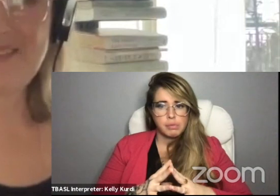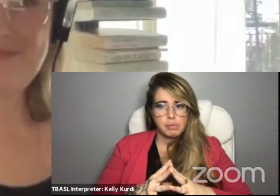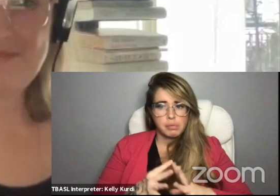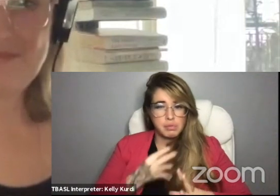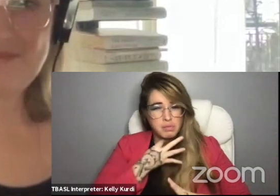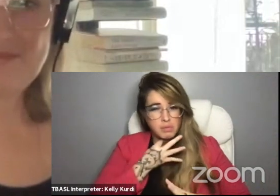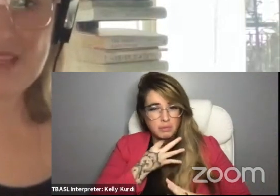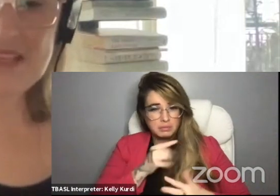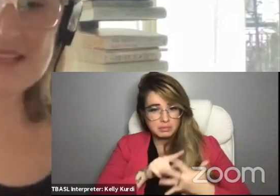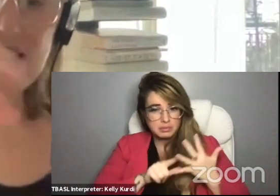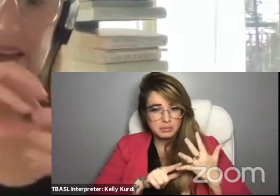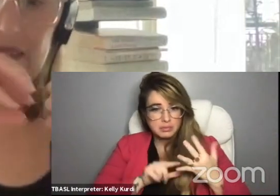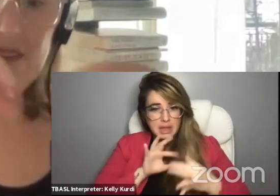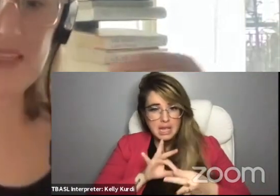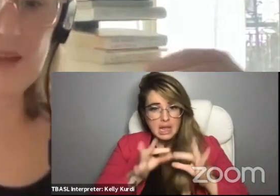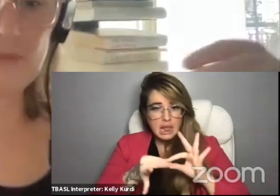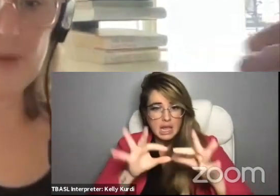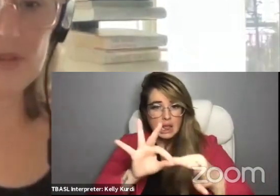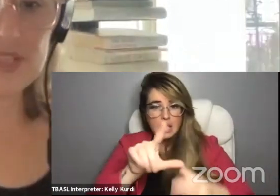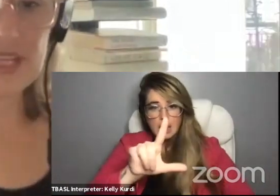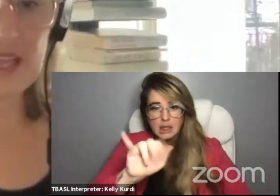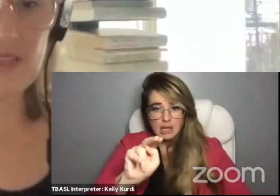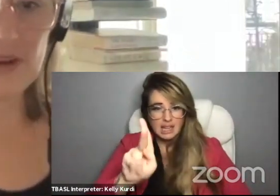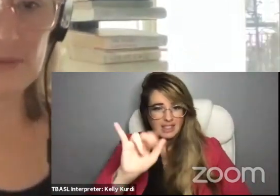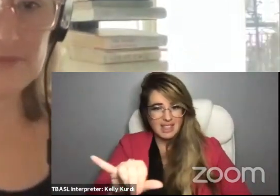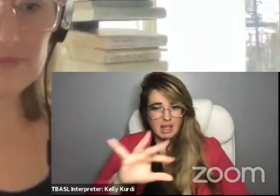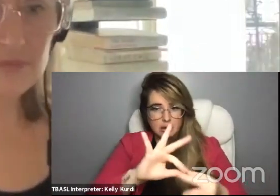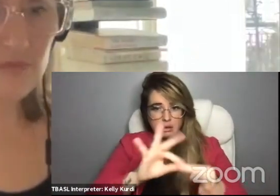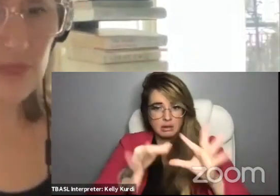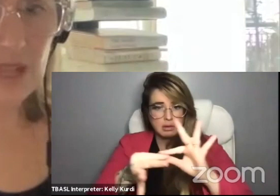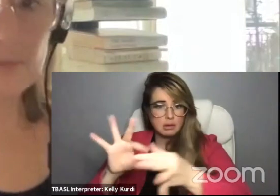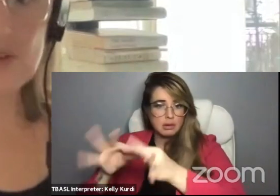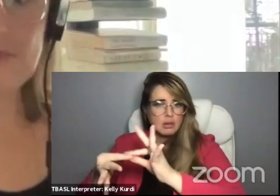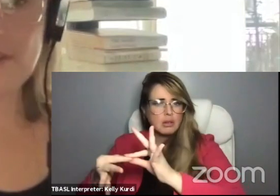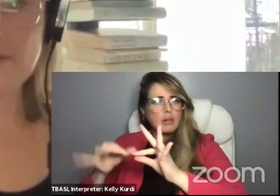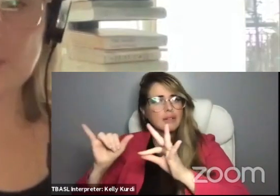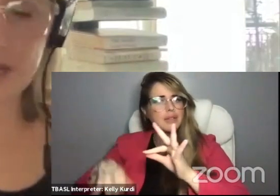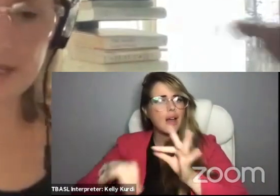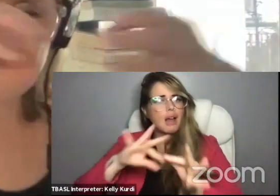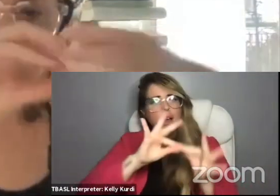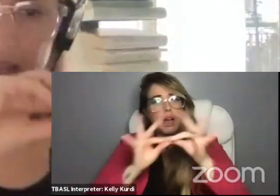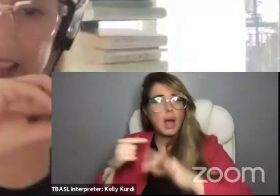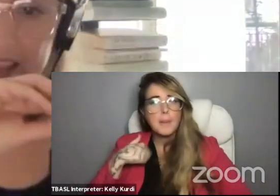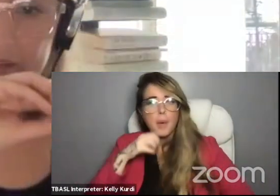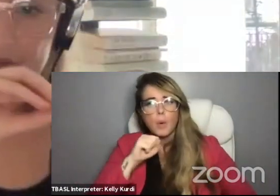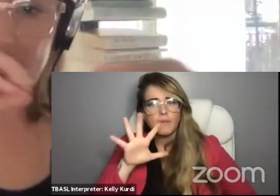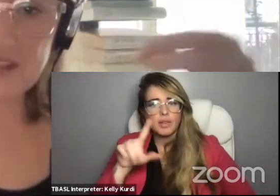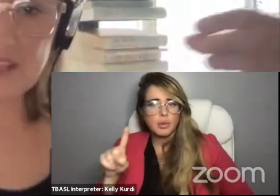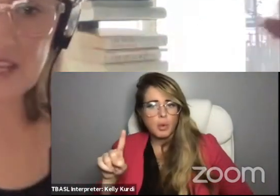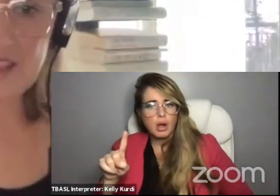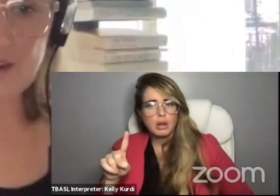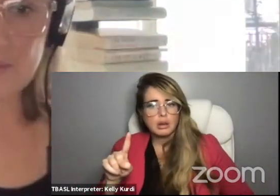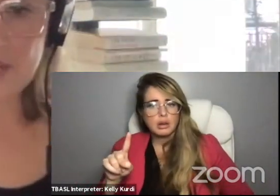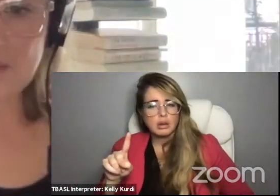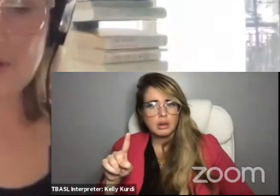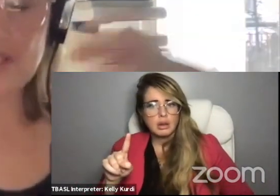links. These links that pull together, I'm 51, that feel